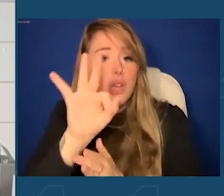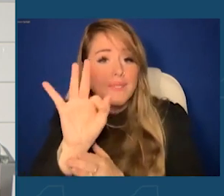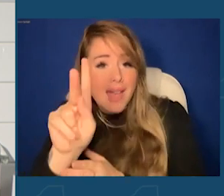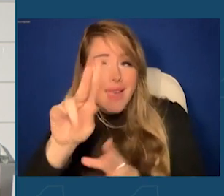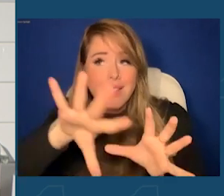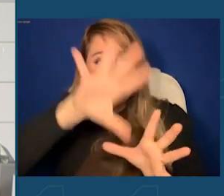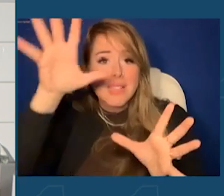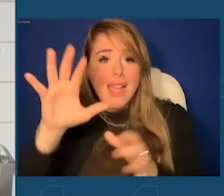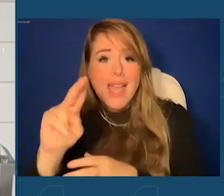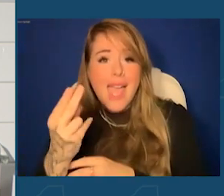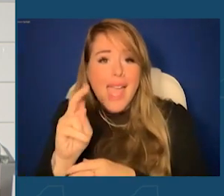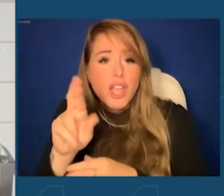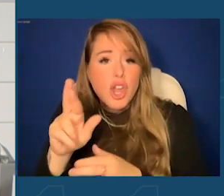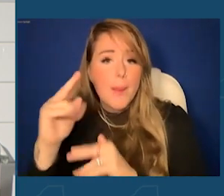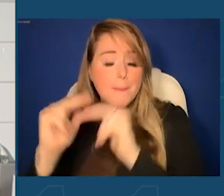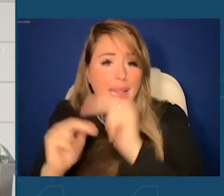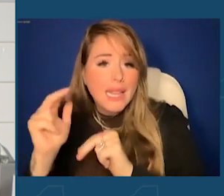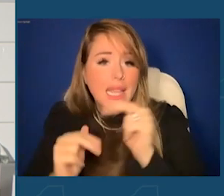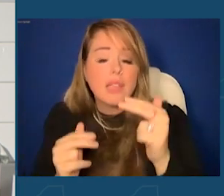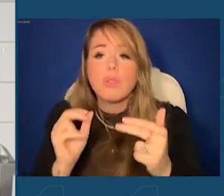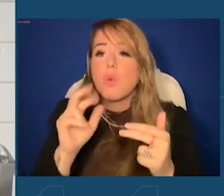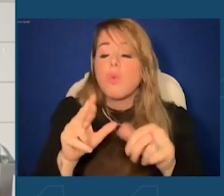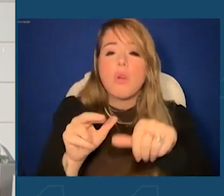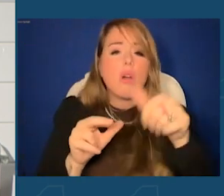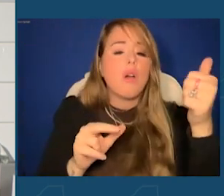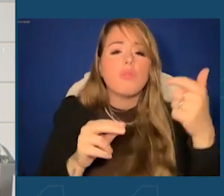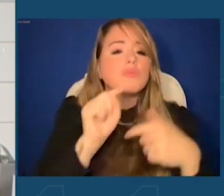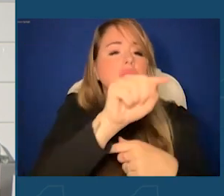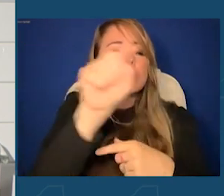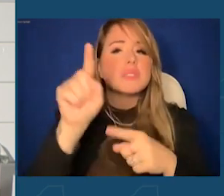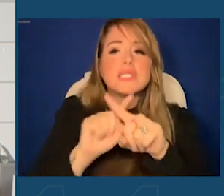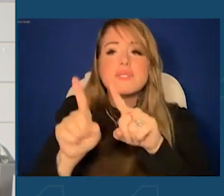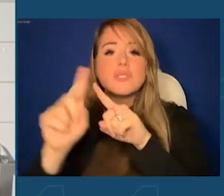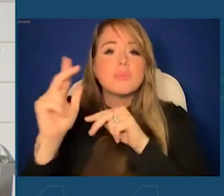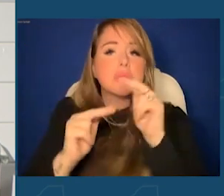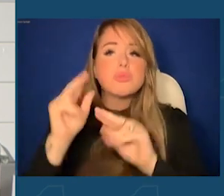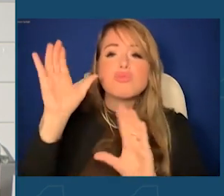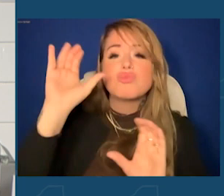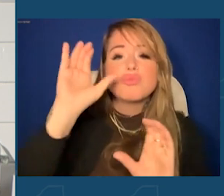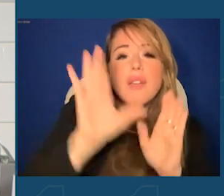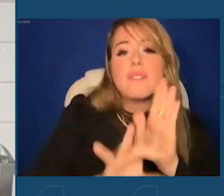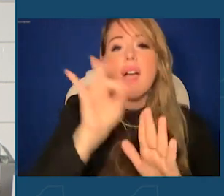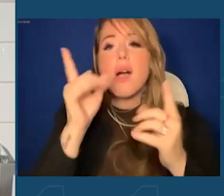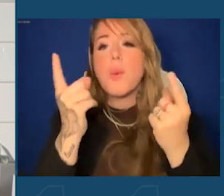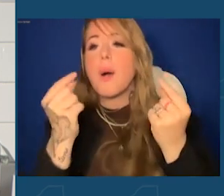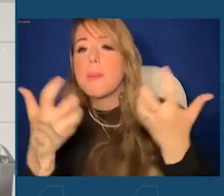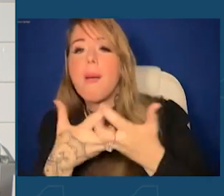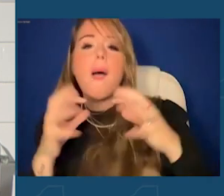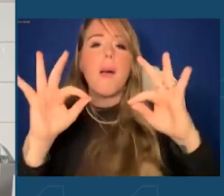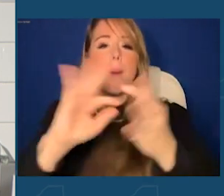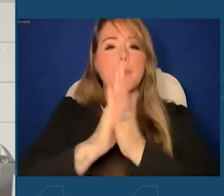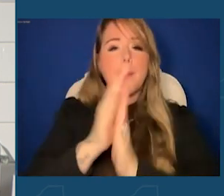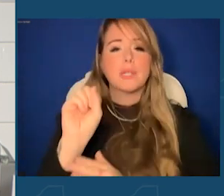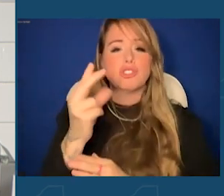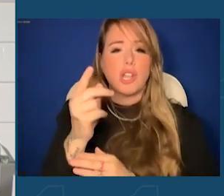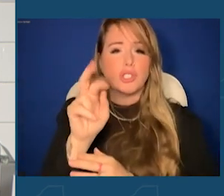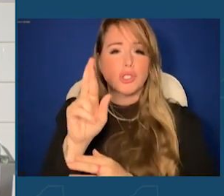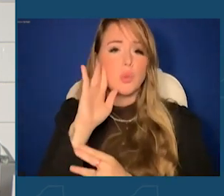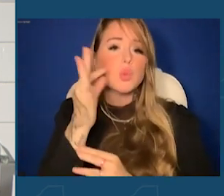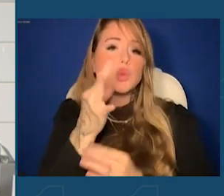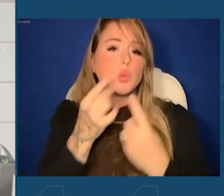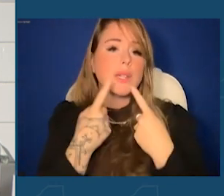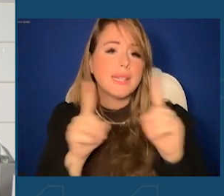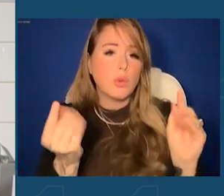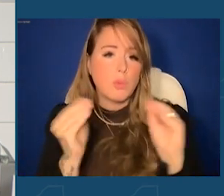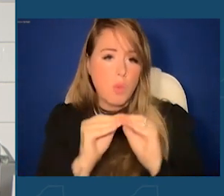Bennett Field to stand up a major operation. We have other facilities we've been talking about. We'll be announcing more on that briefly. But